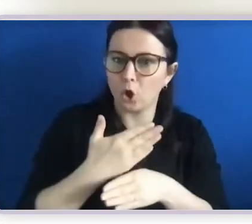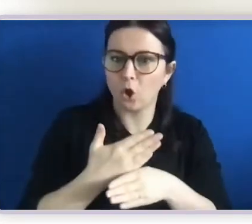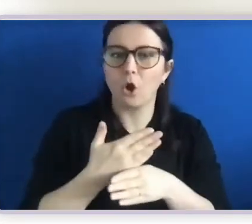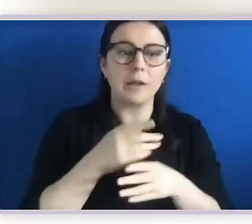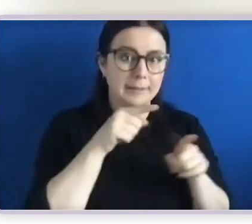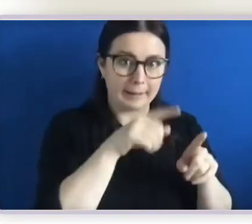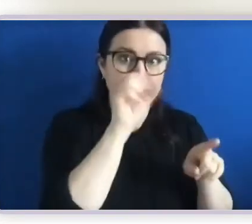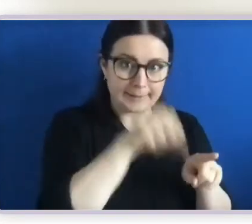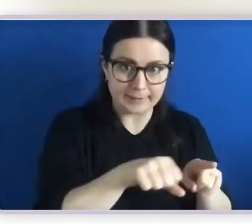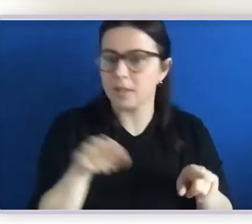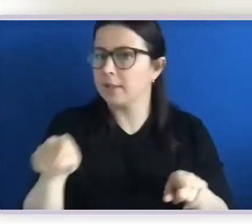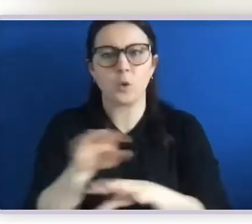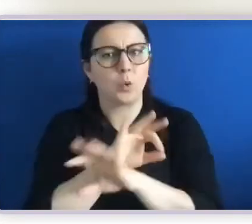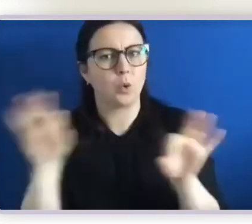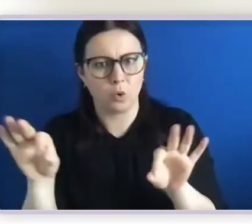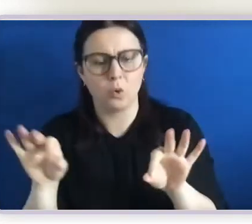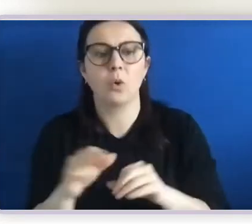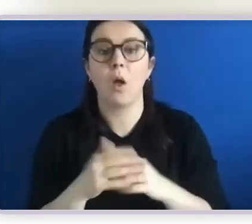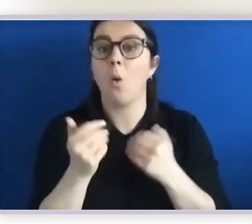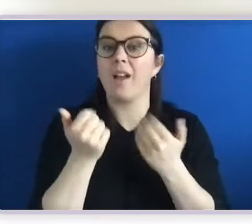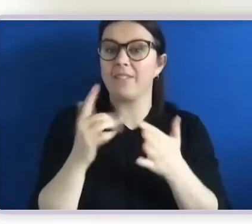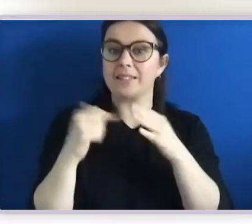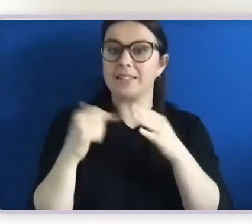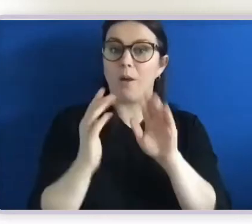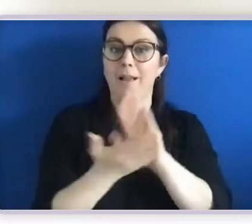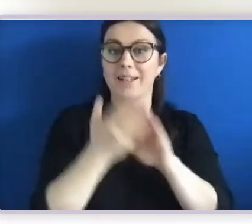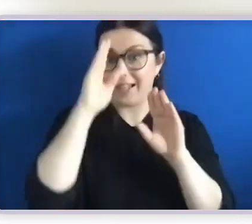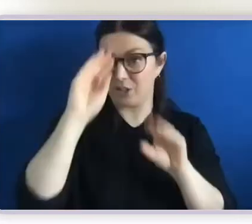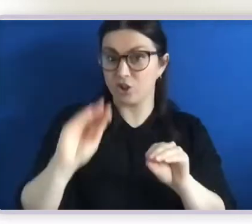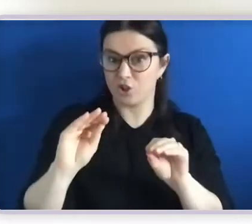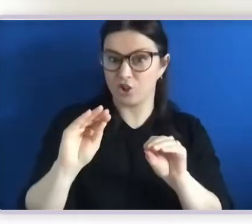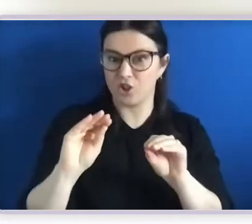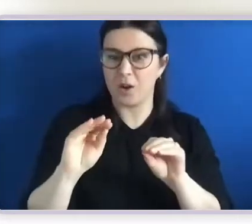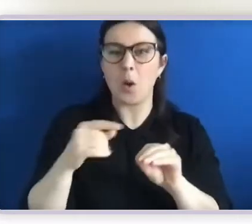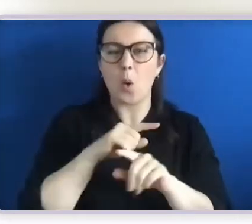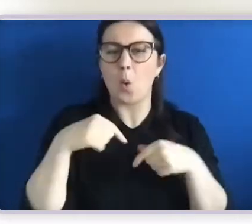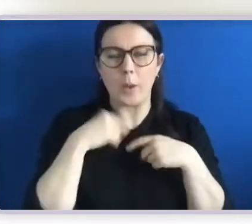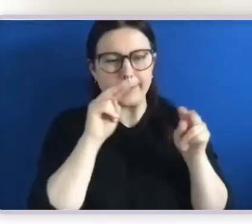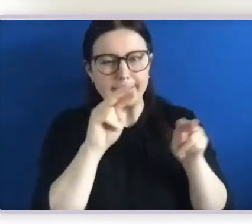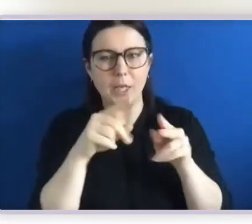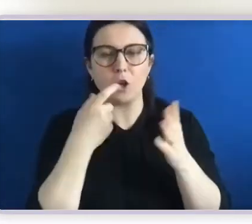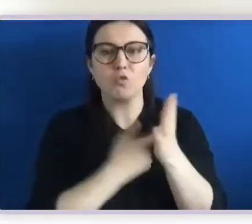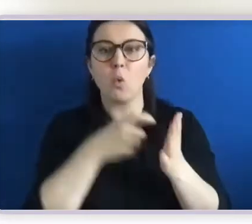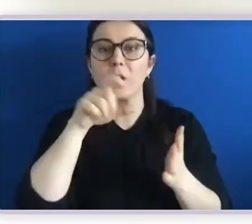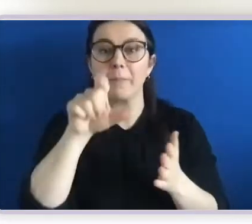work, I'm going to go to education just because that's what we're seeing in the Royal Commission this week. So